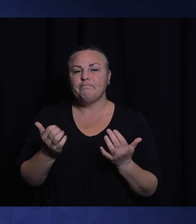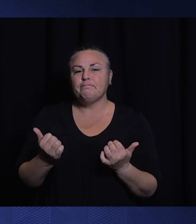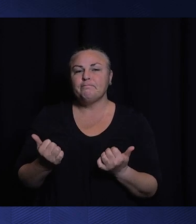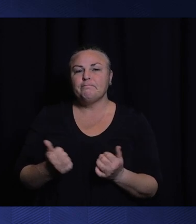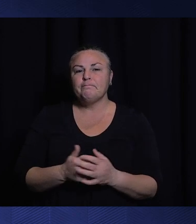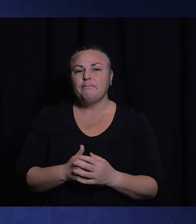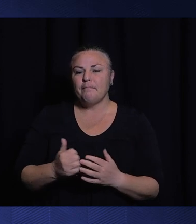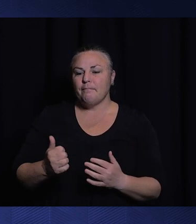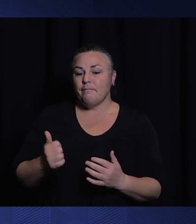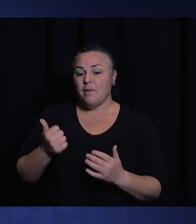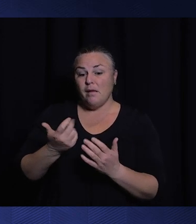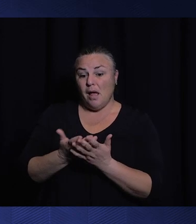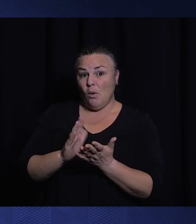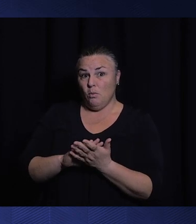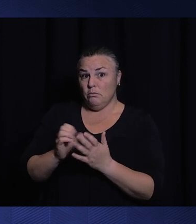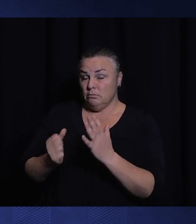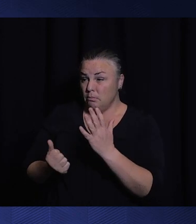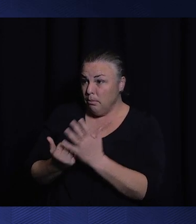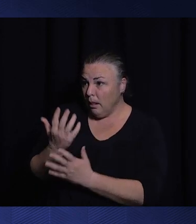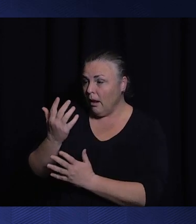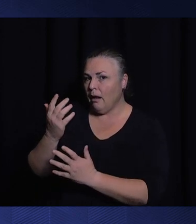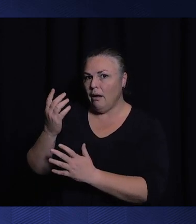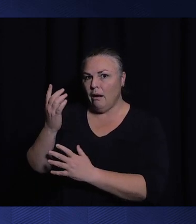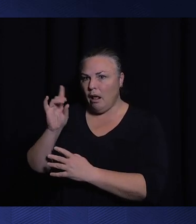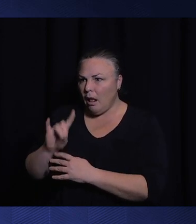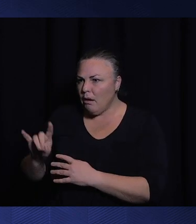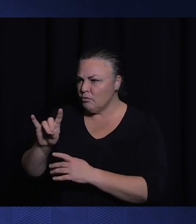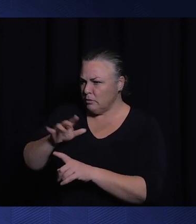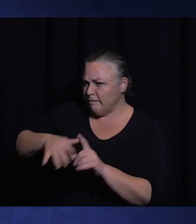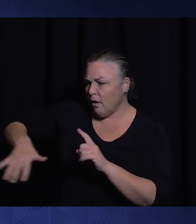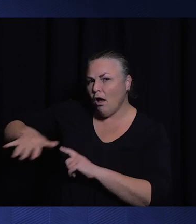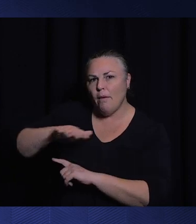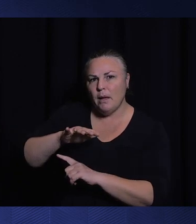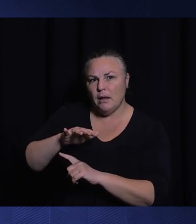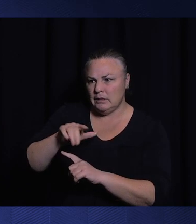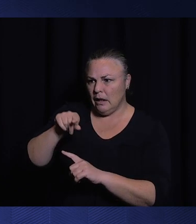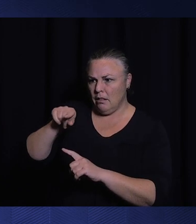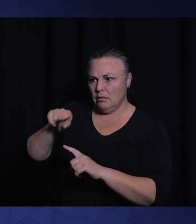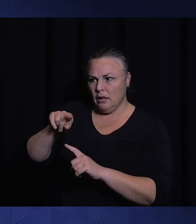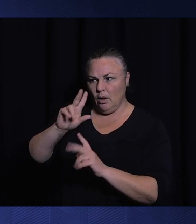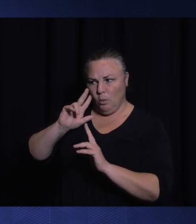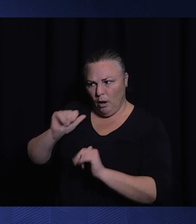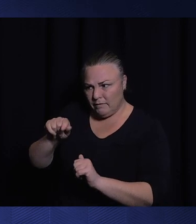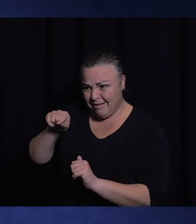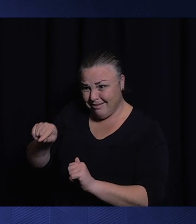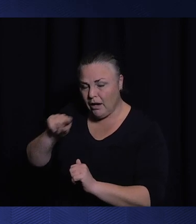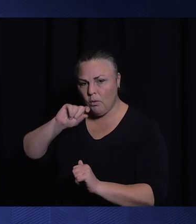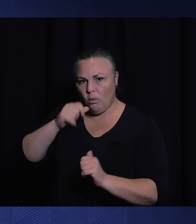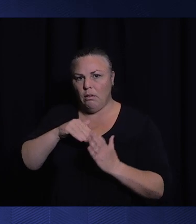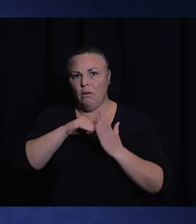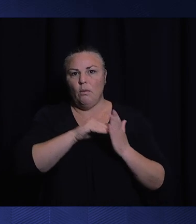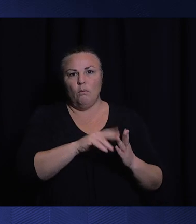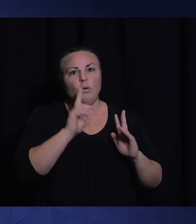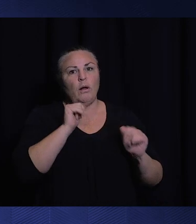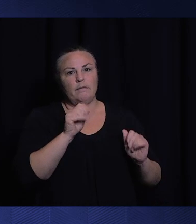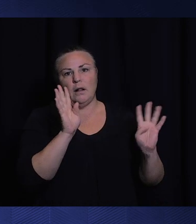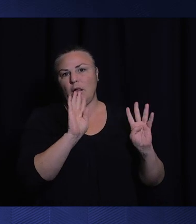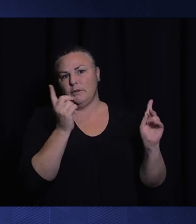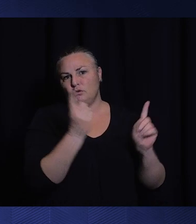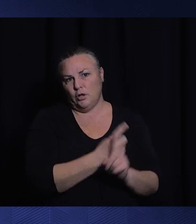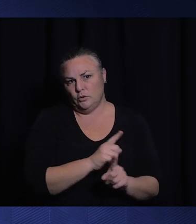our nature plays in mitigating and reducing the impacts of disasters is so central to tackling